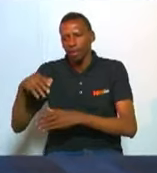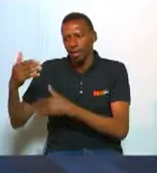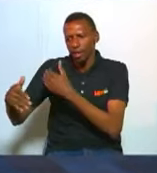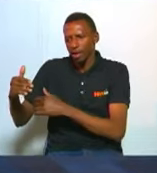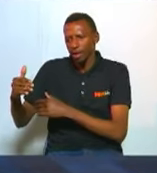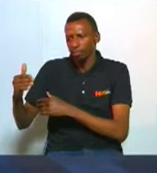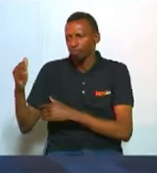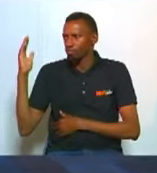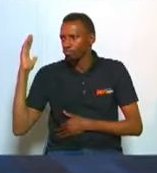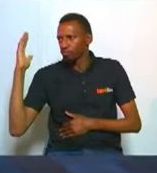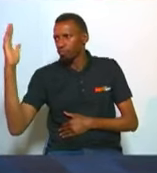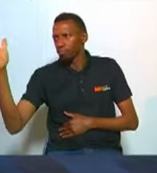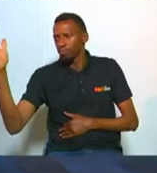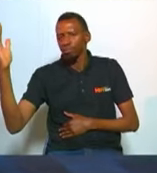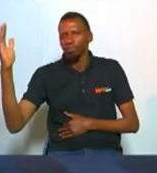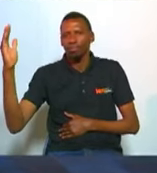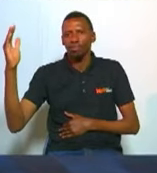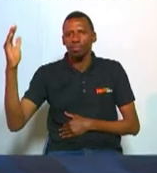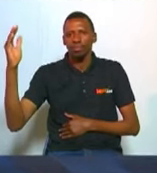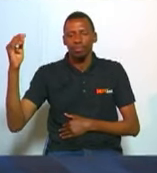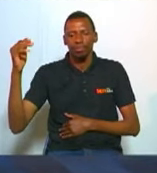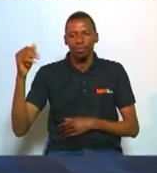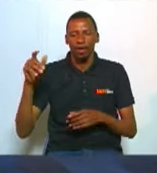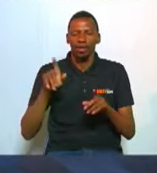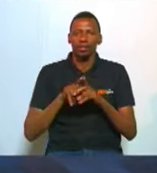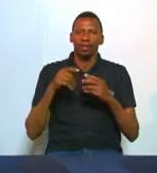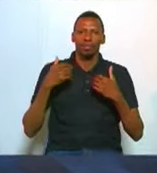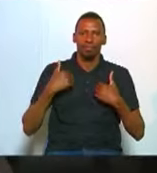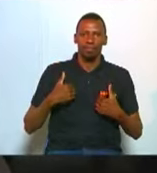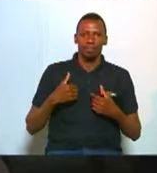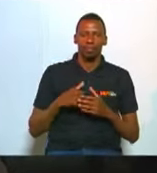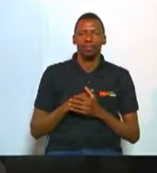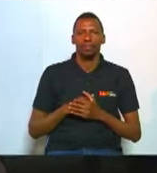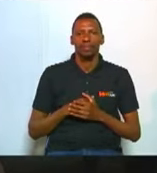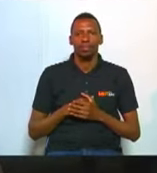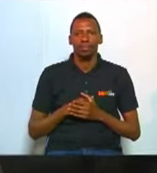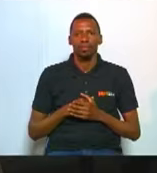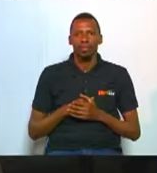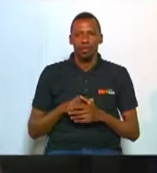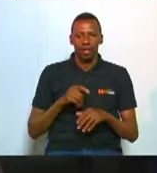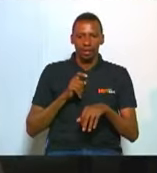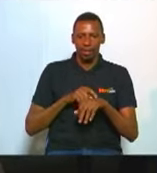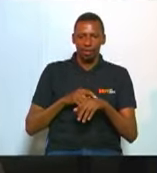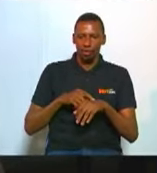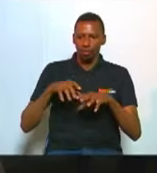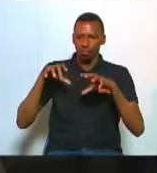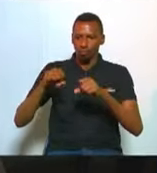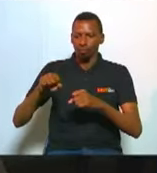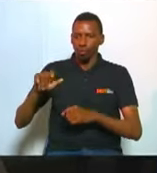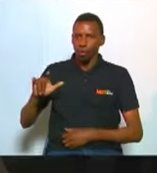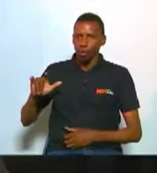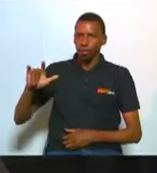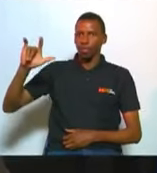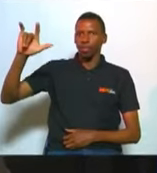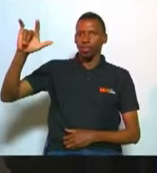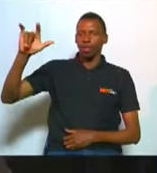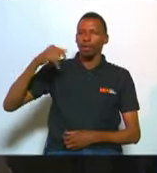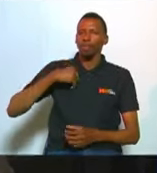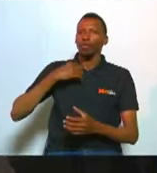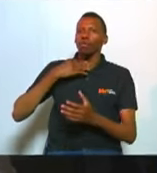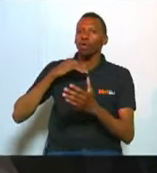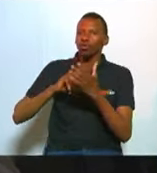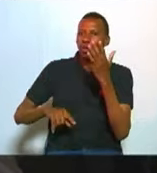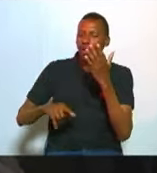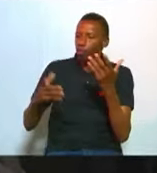window. I'm one of them too. Always when I'm booking the plane, I just want to sit near